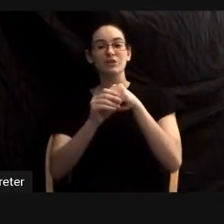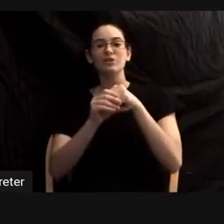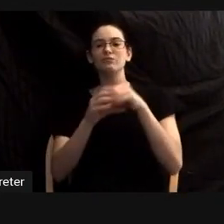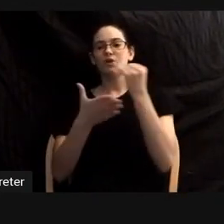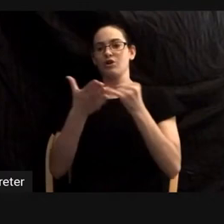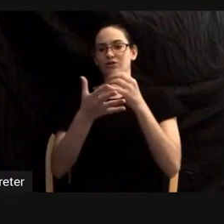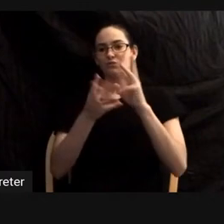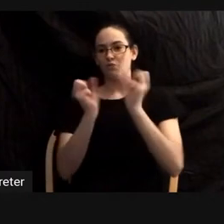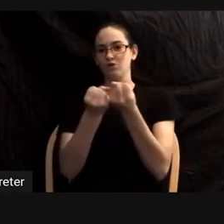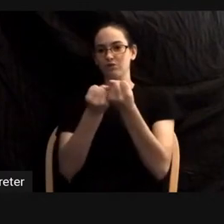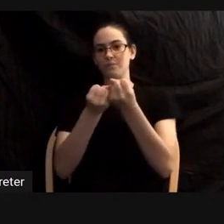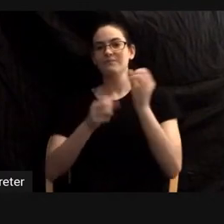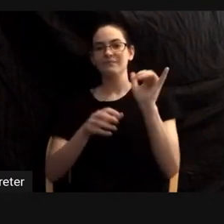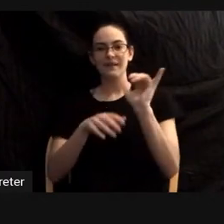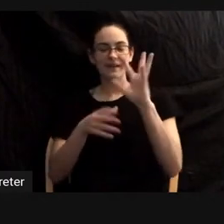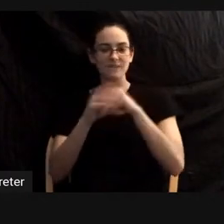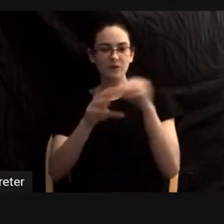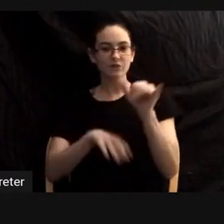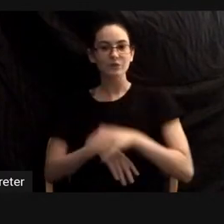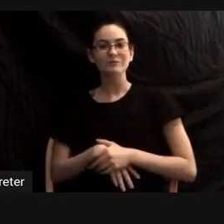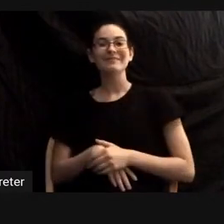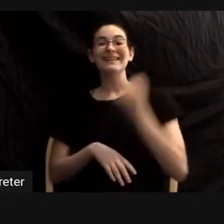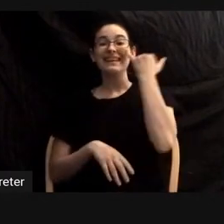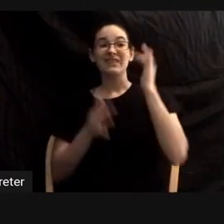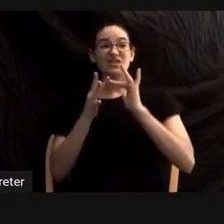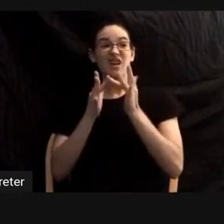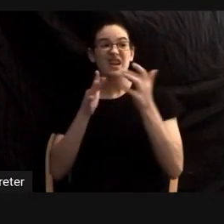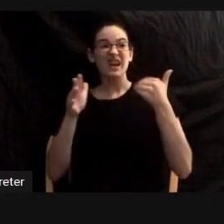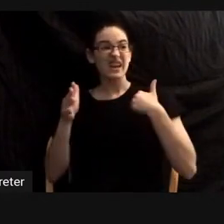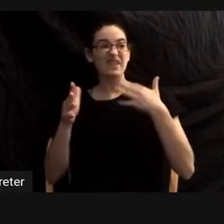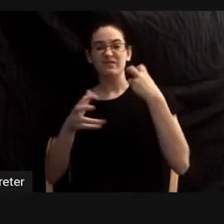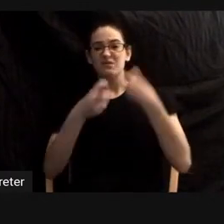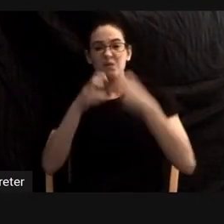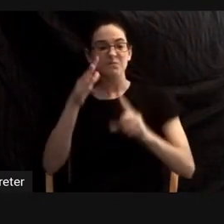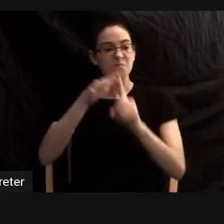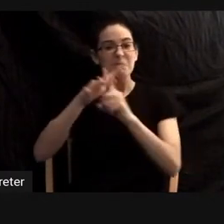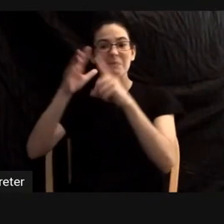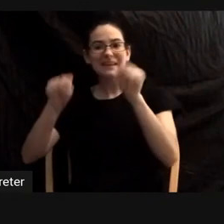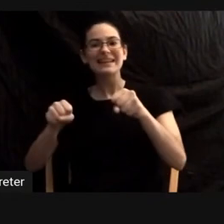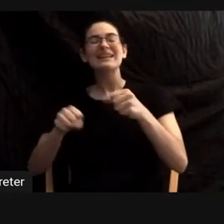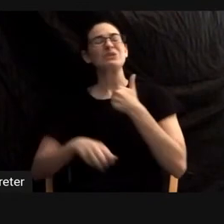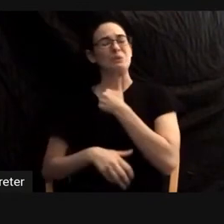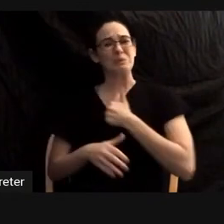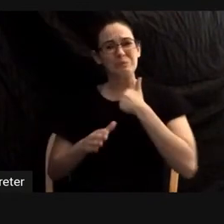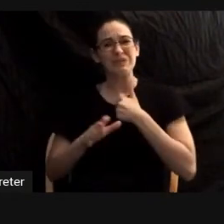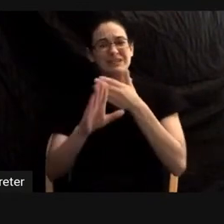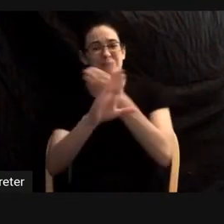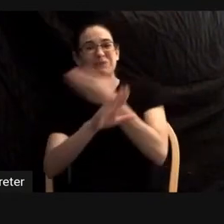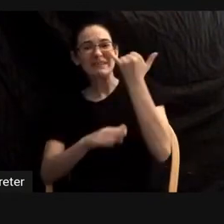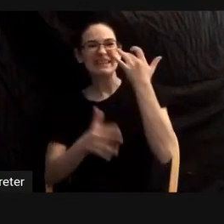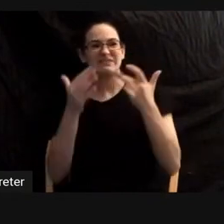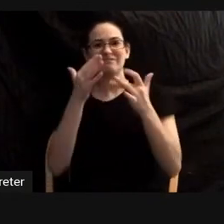community. Obviously, going virtual has its own ups and downs, so we apologize in advance for any